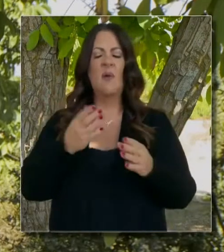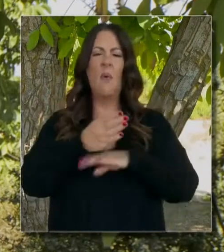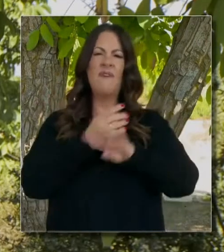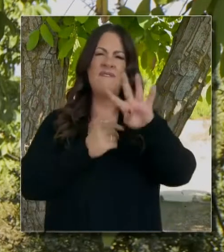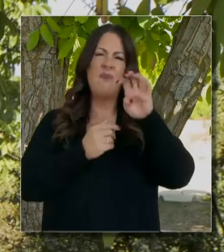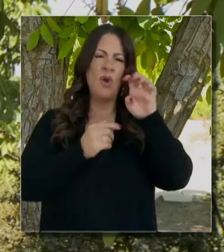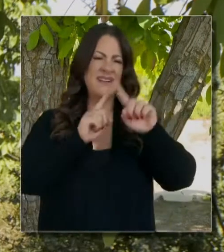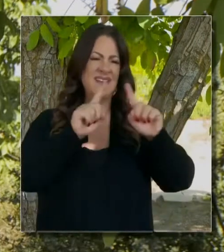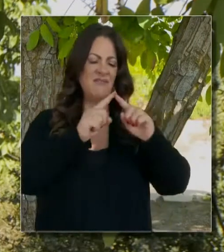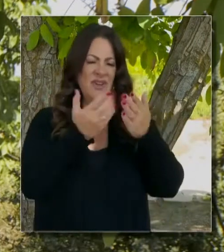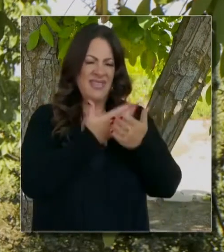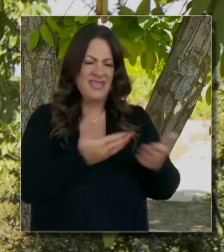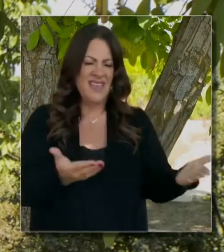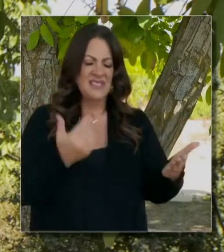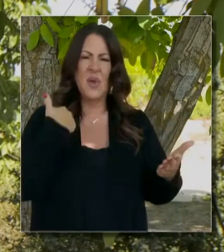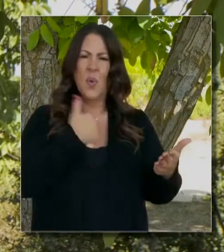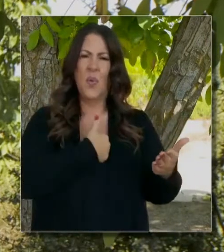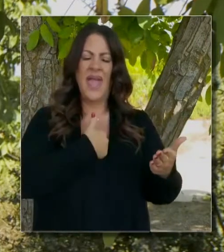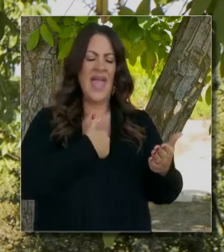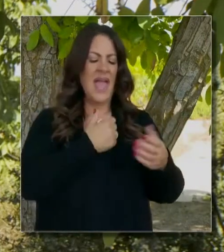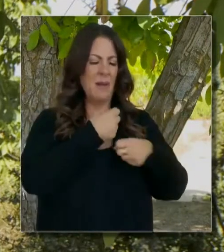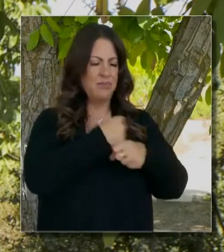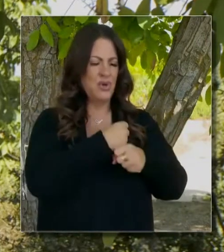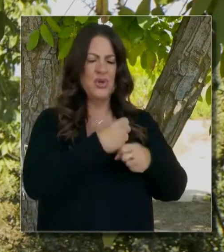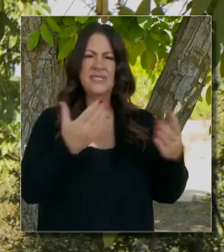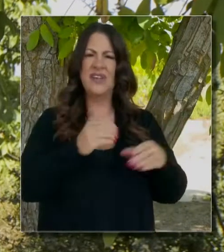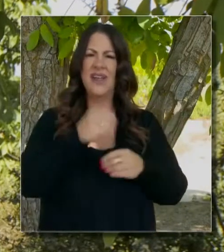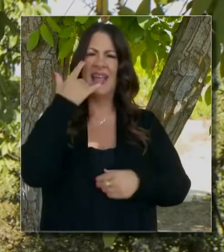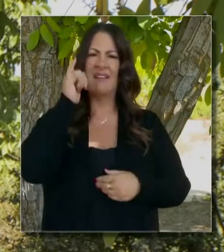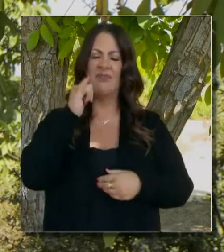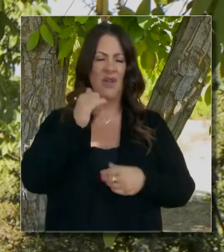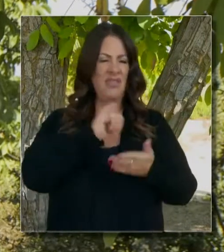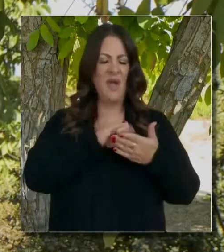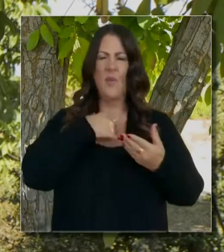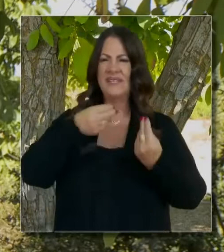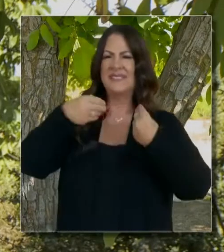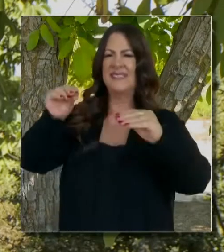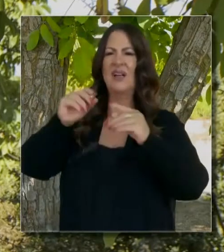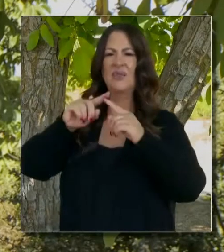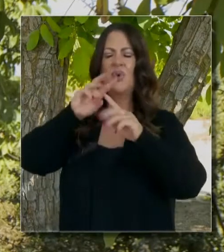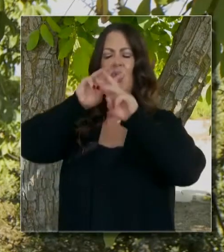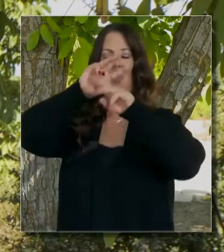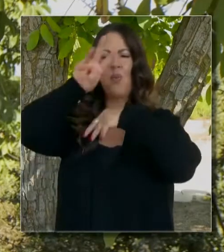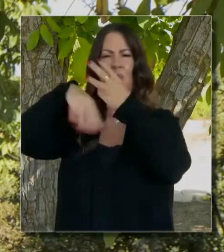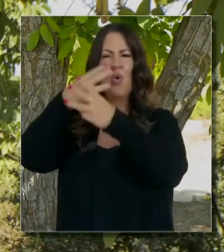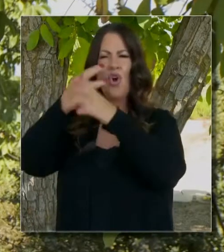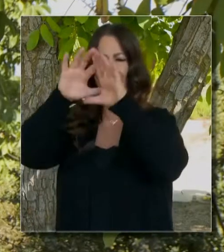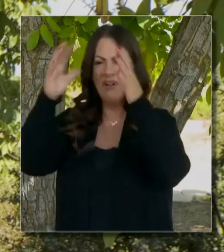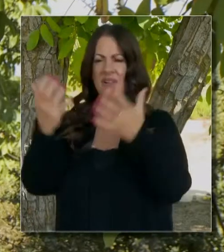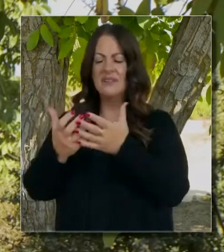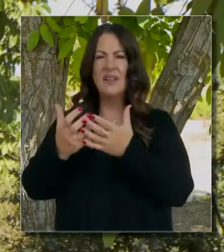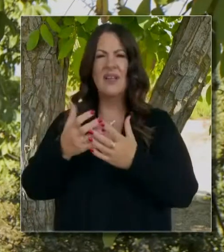that we sell to the world. We not only sell to the world, but we sell to this nation over a third of all the